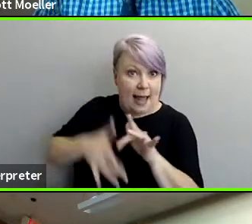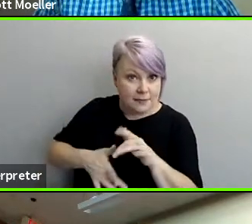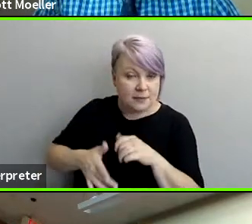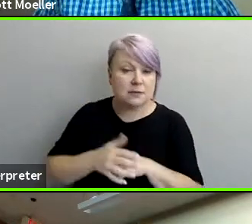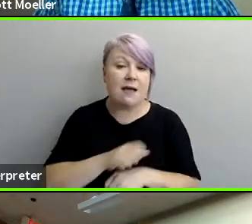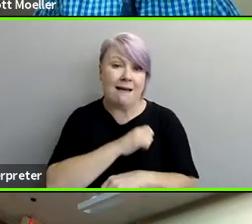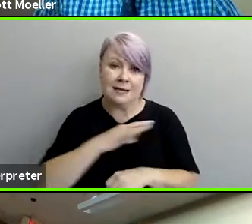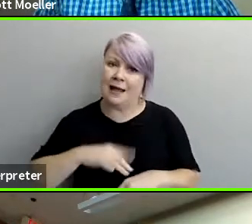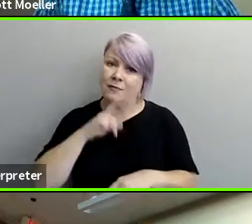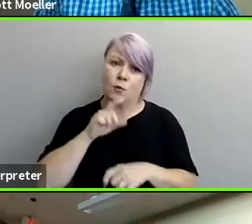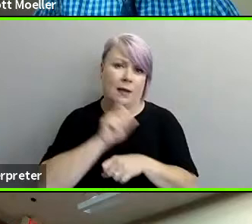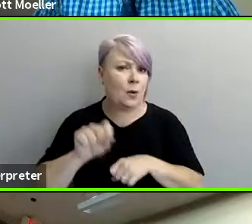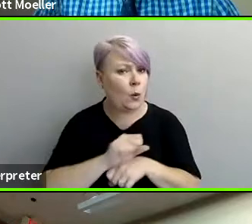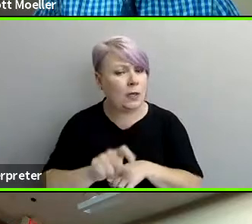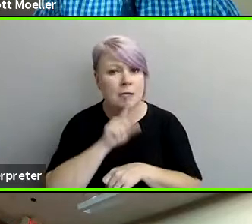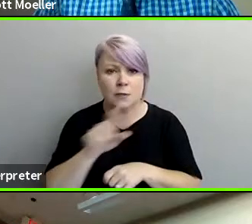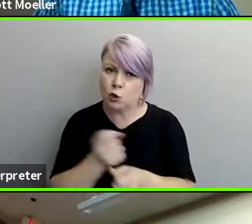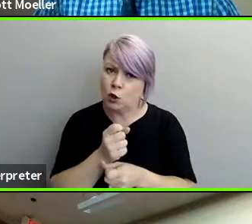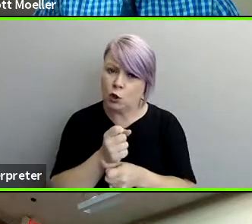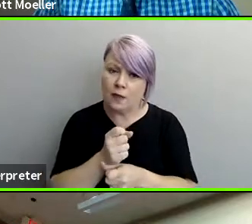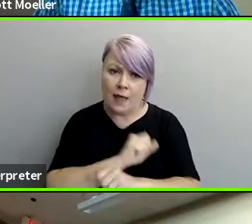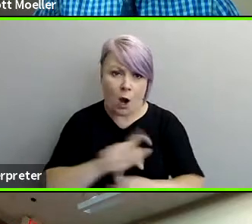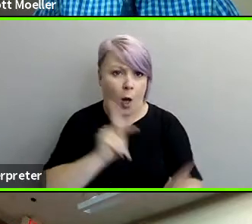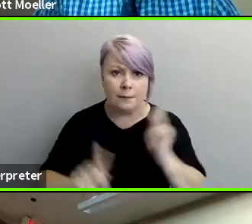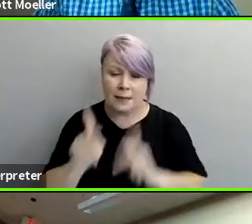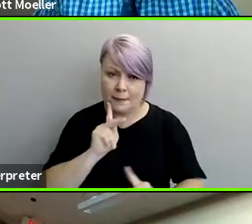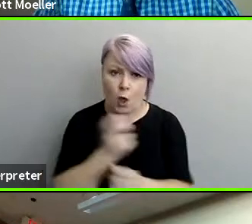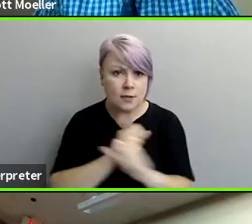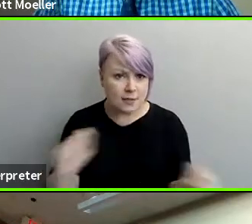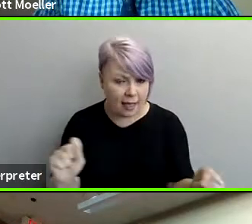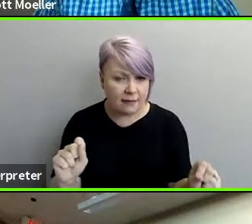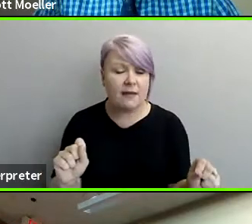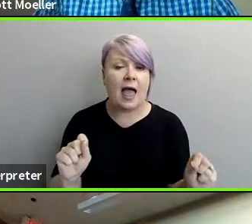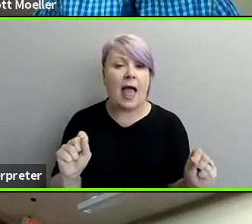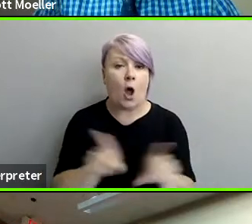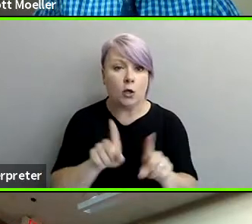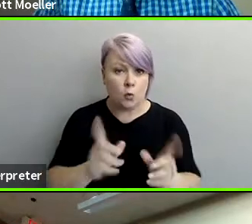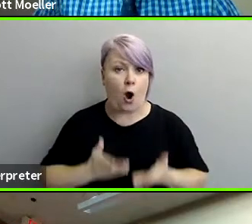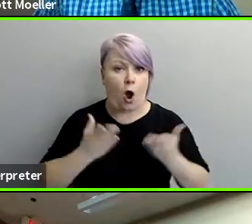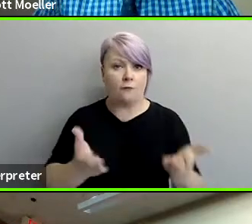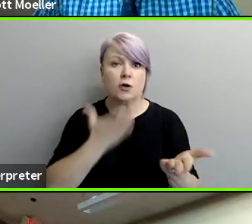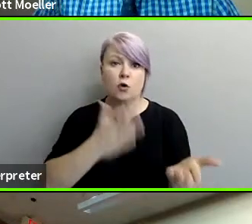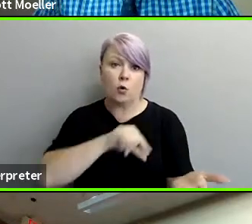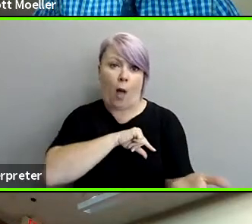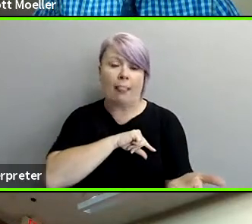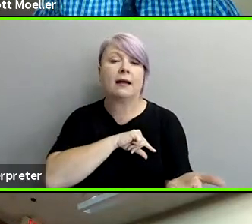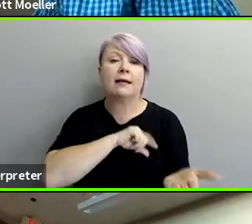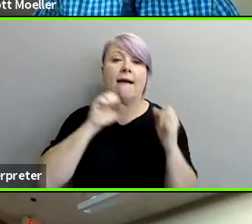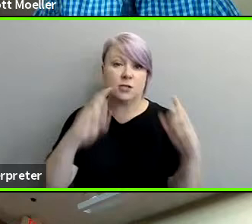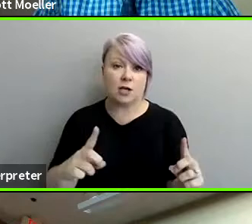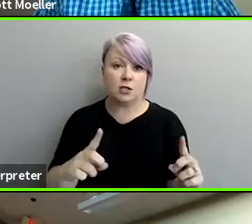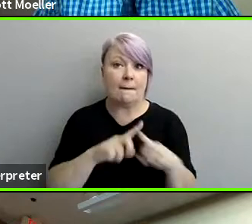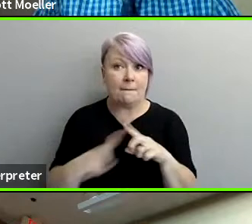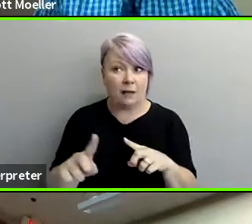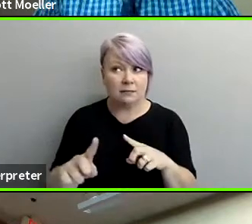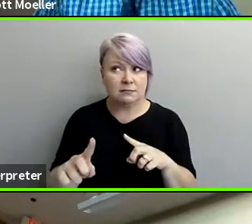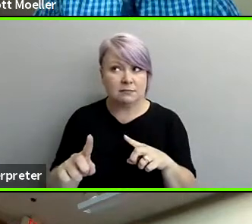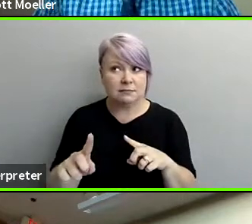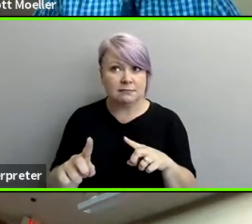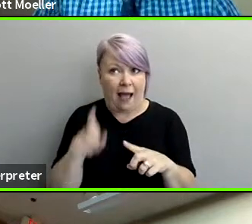really, really hard to make sure everyone is safe and to make sure we're giving a quality of education. But I would be remiss if I didn't say they at times are